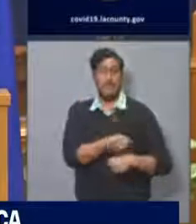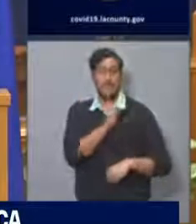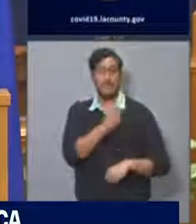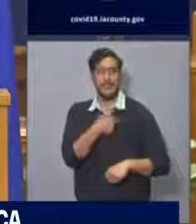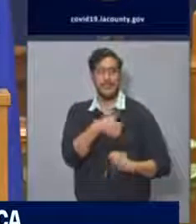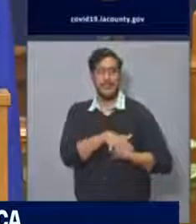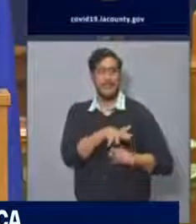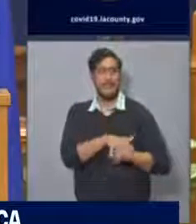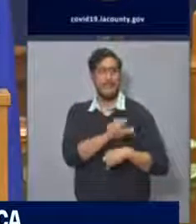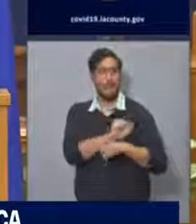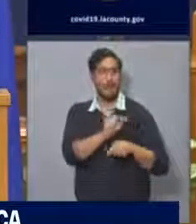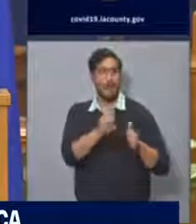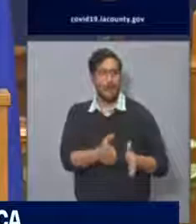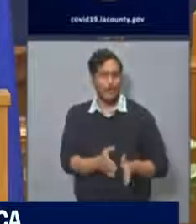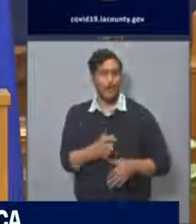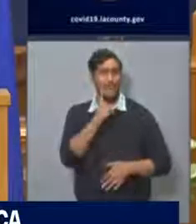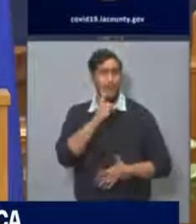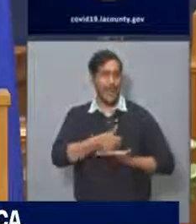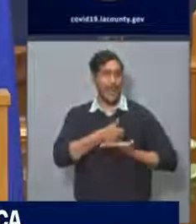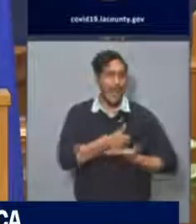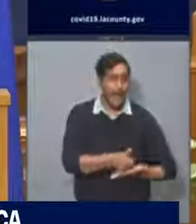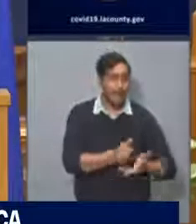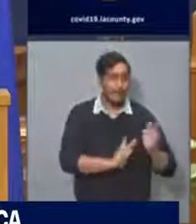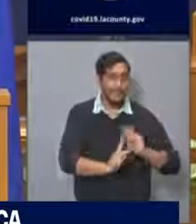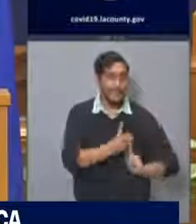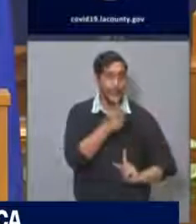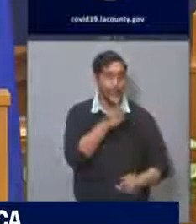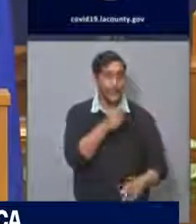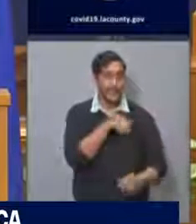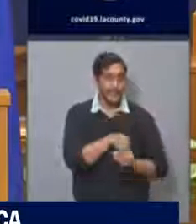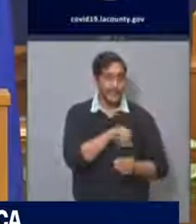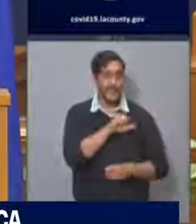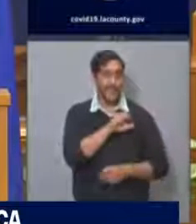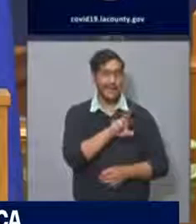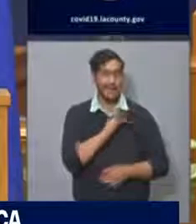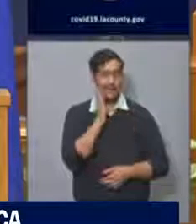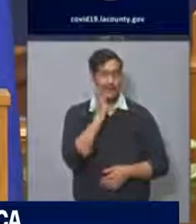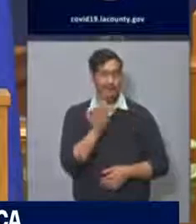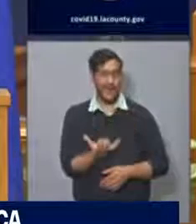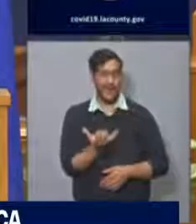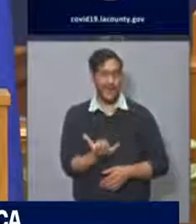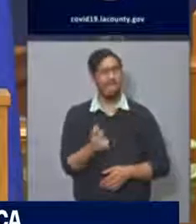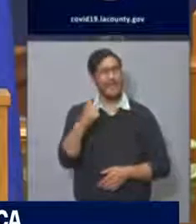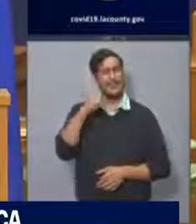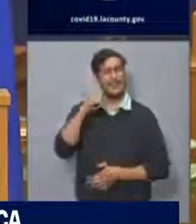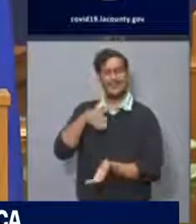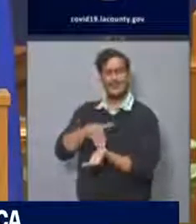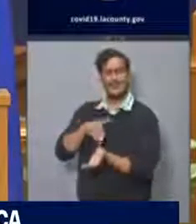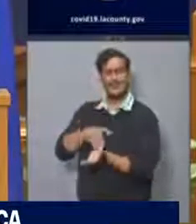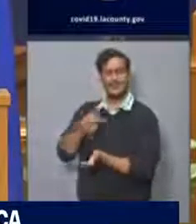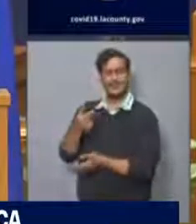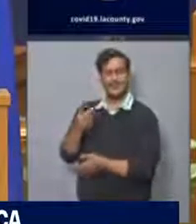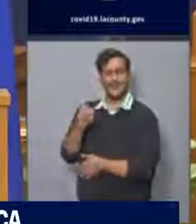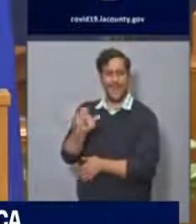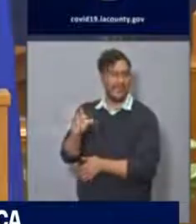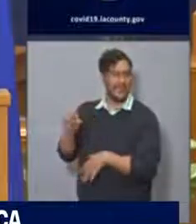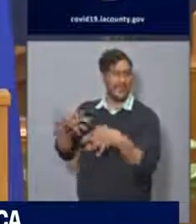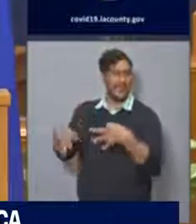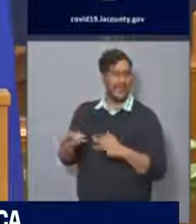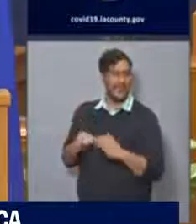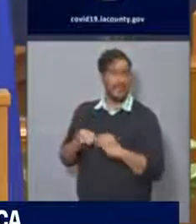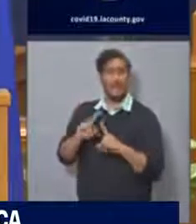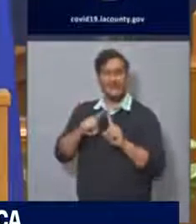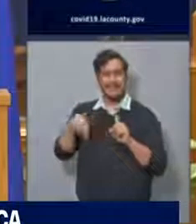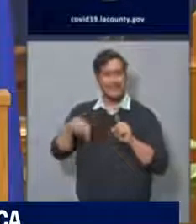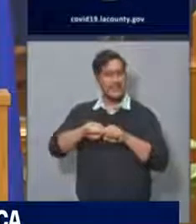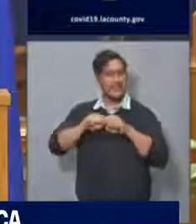to staff all of the beds that are available. So I think Dr. Galley can talk more, but you know, this is a system-wide